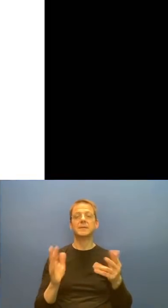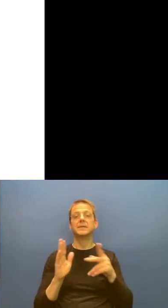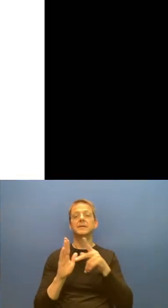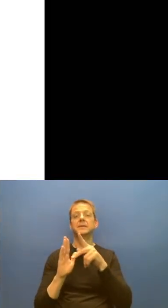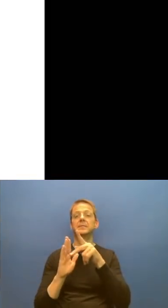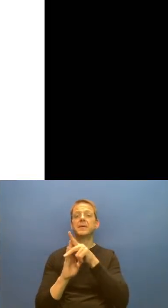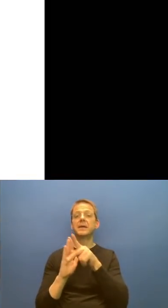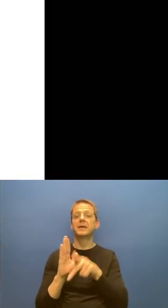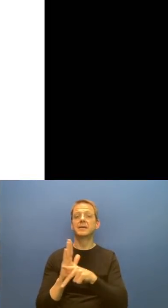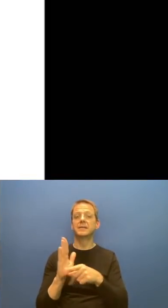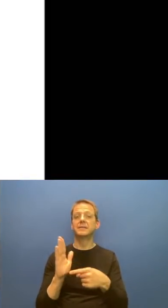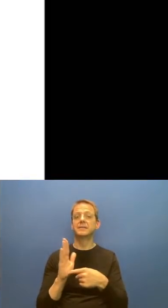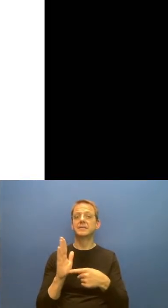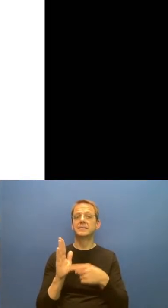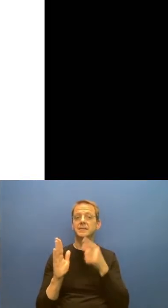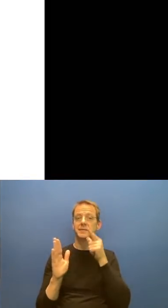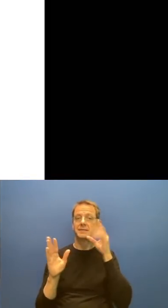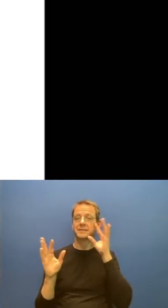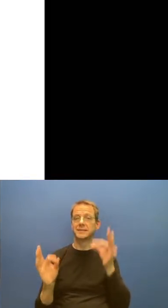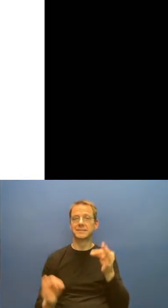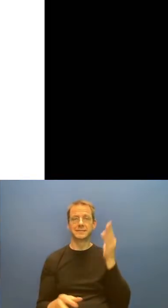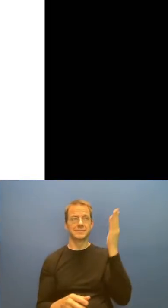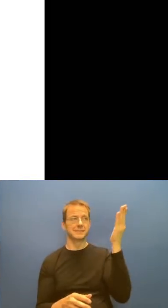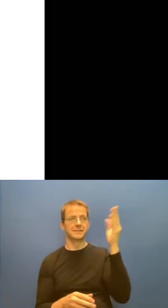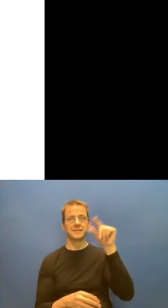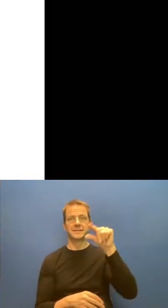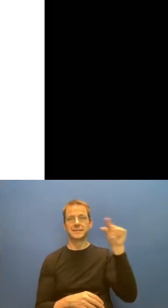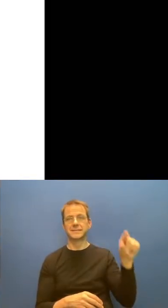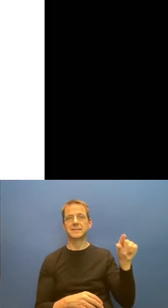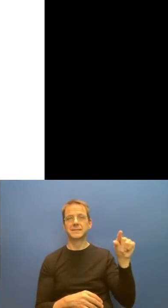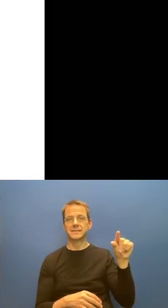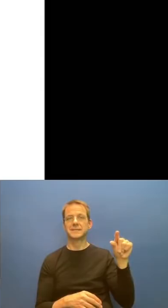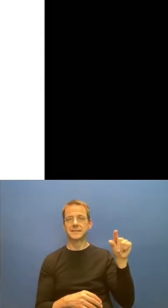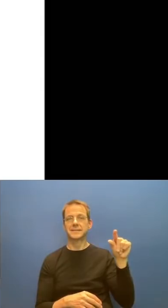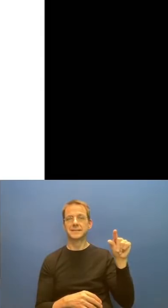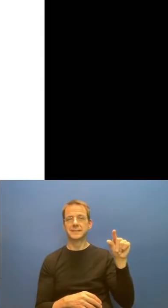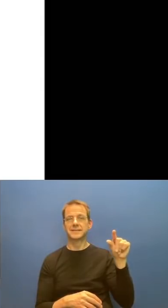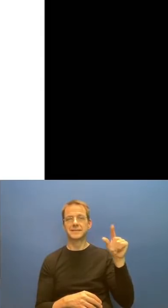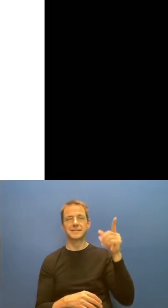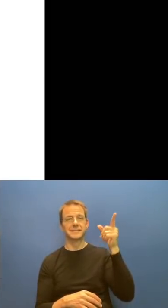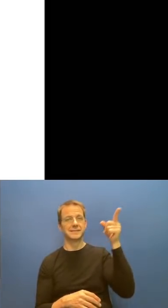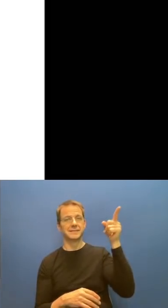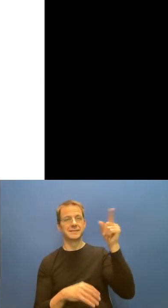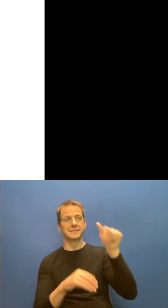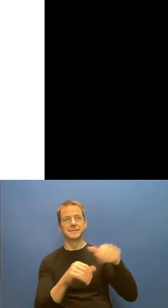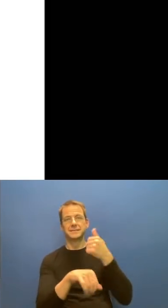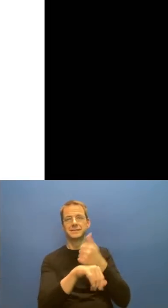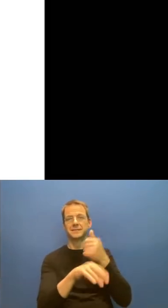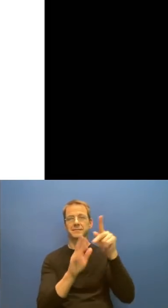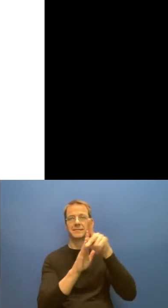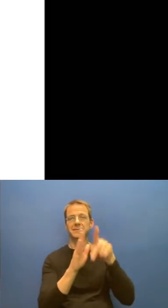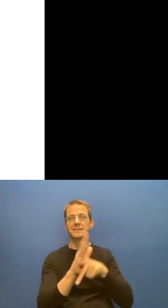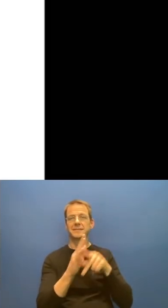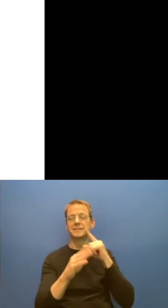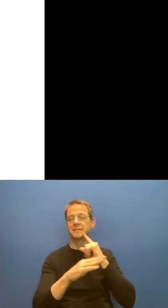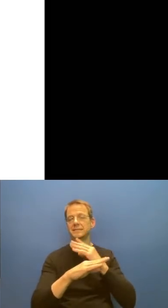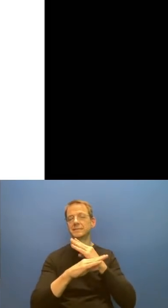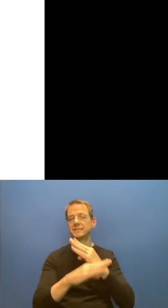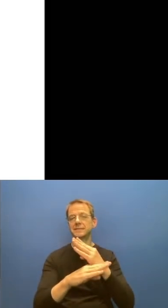do policy that will prevent 5th wave or will cause the 5th wave. So here we don't have